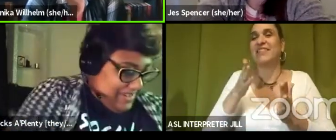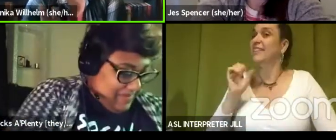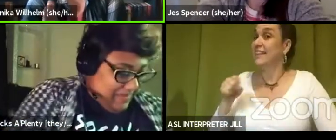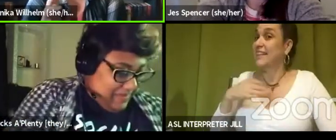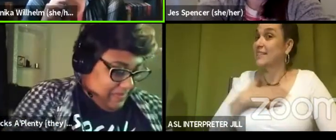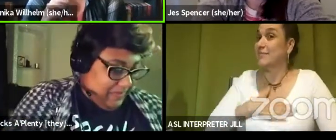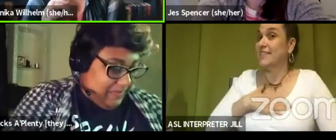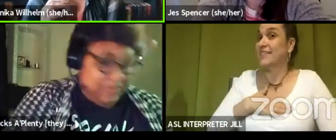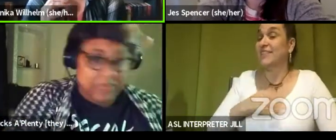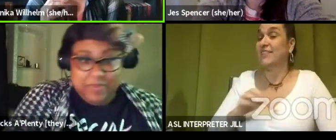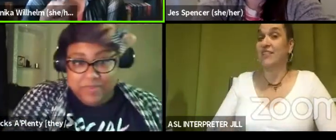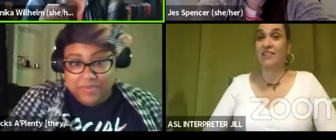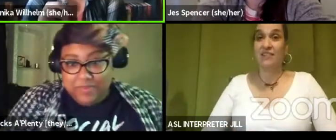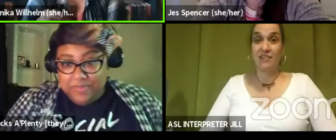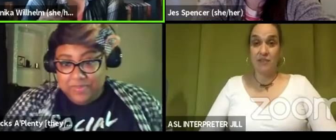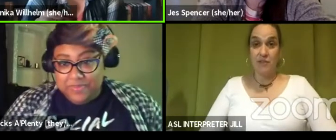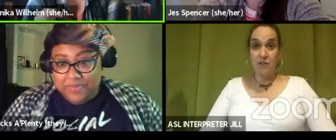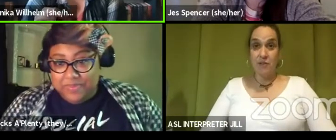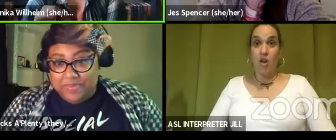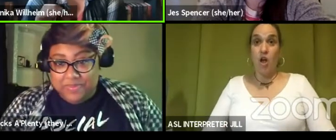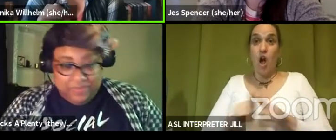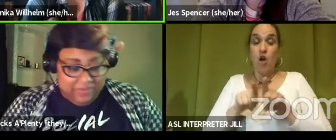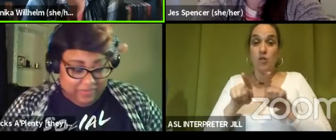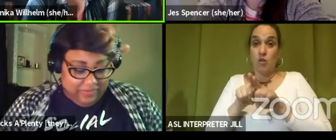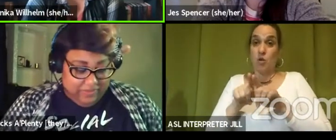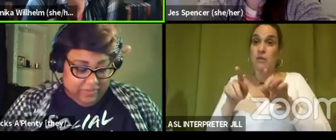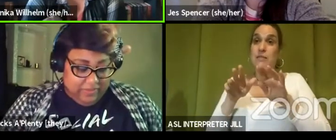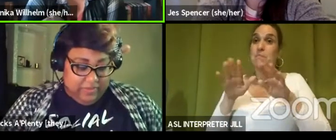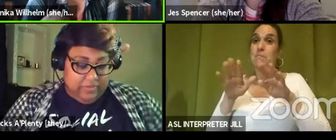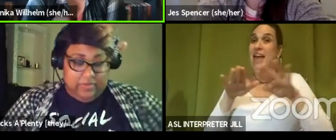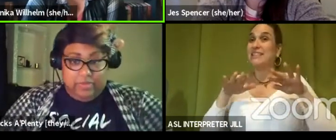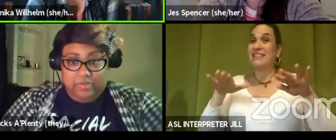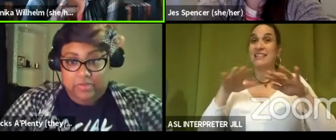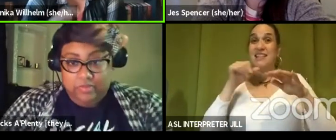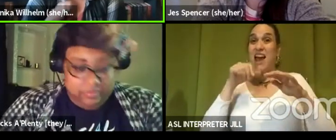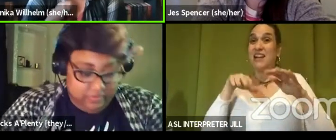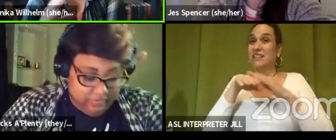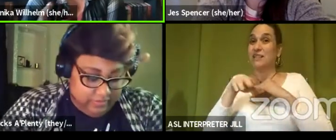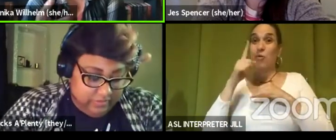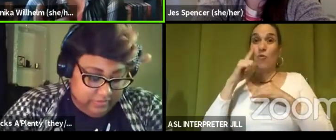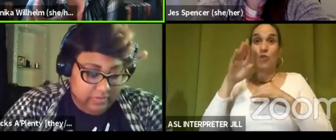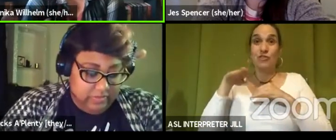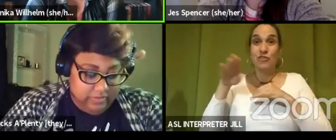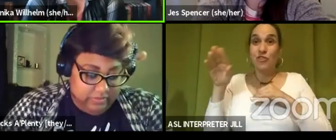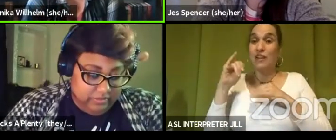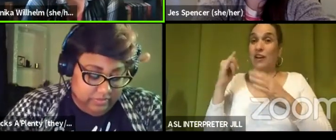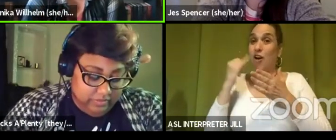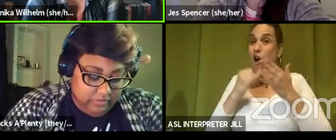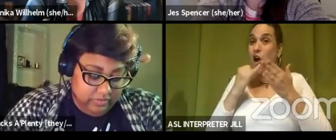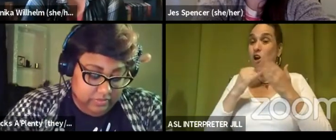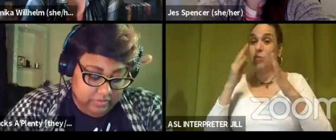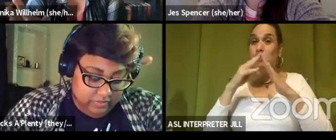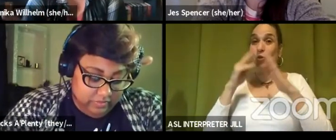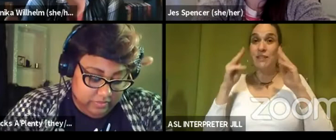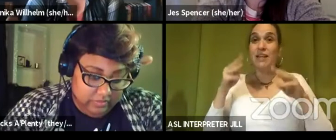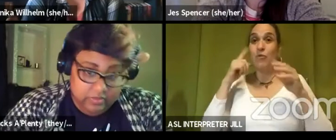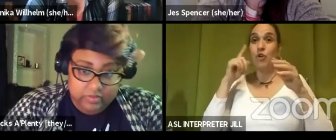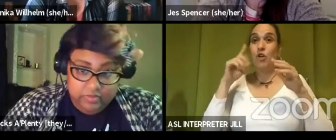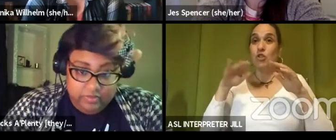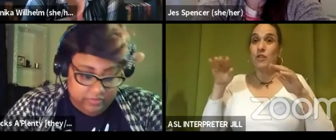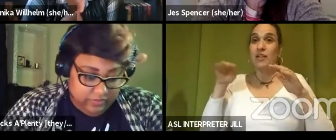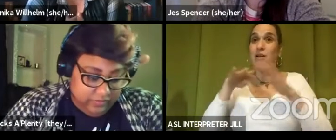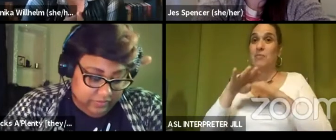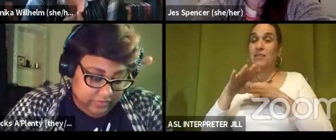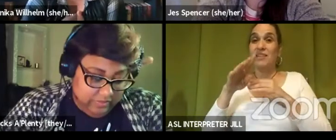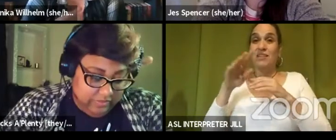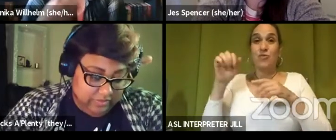Well, and can we also just say spaces that aren't accessible for children, like that aren't easy for children to come into. The rehearsal